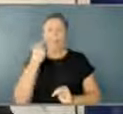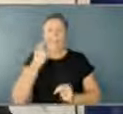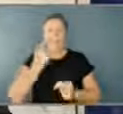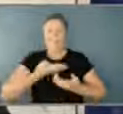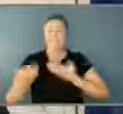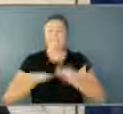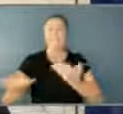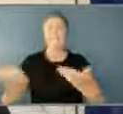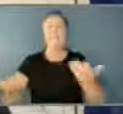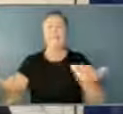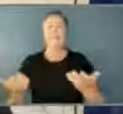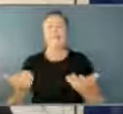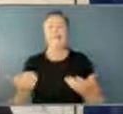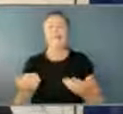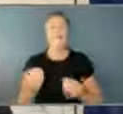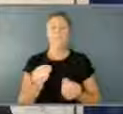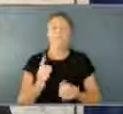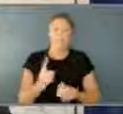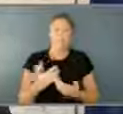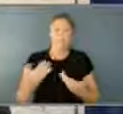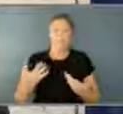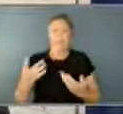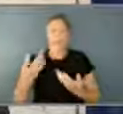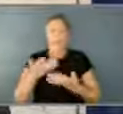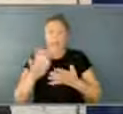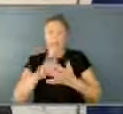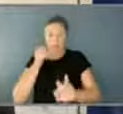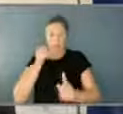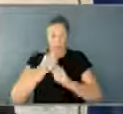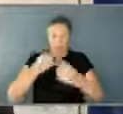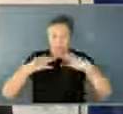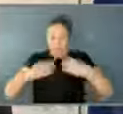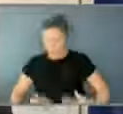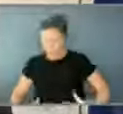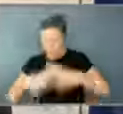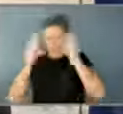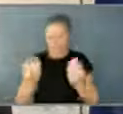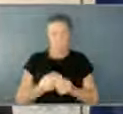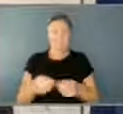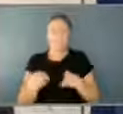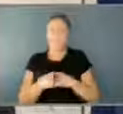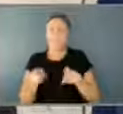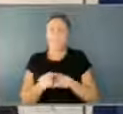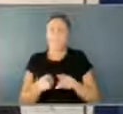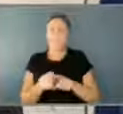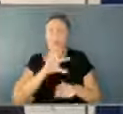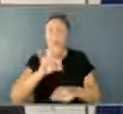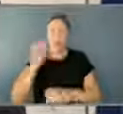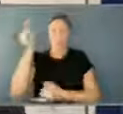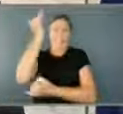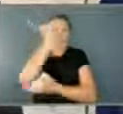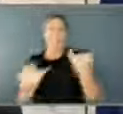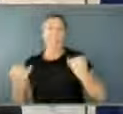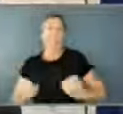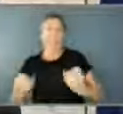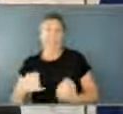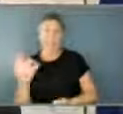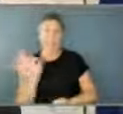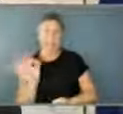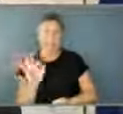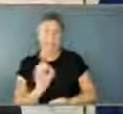the states and territory health authorities have done a huge amount of work in tightening and improving hotel quarantine. The most